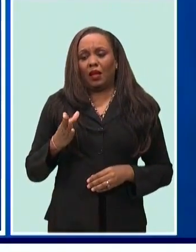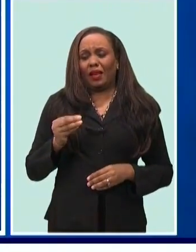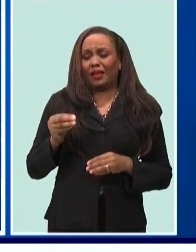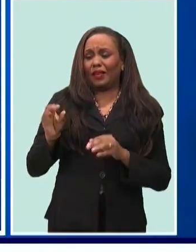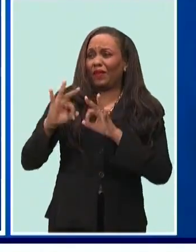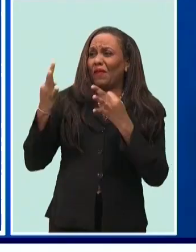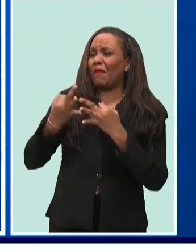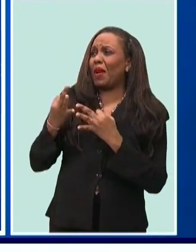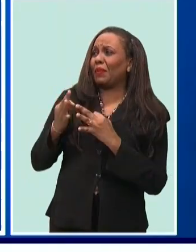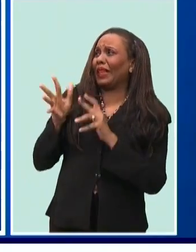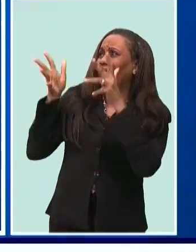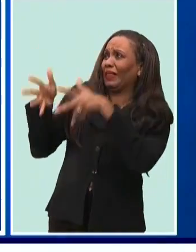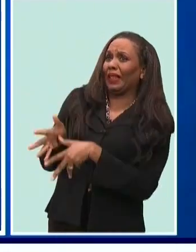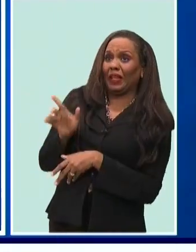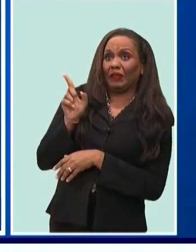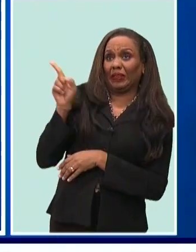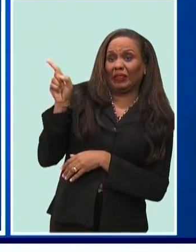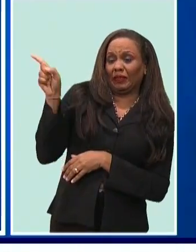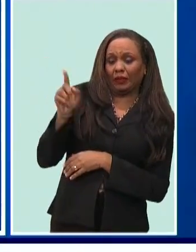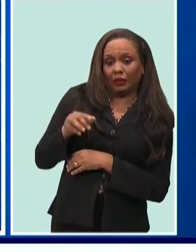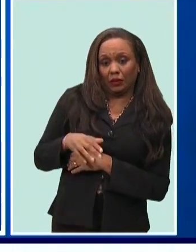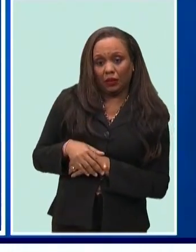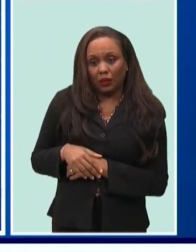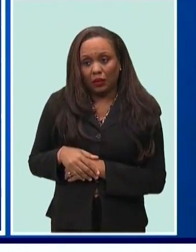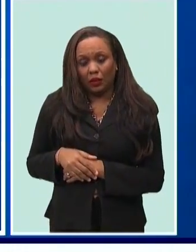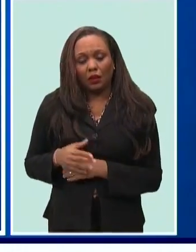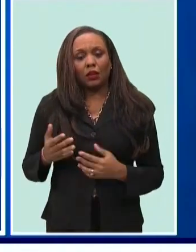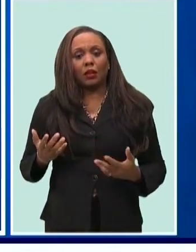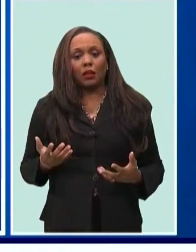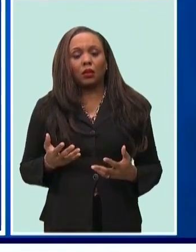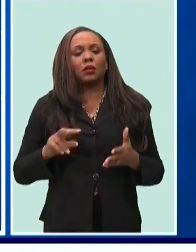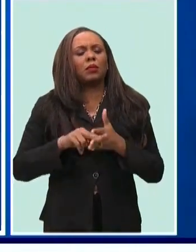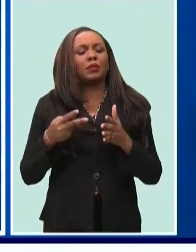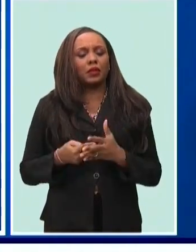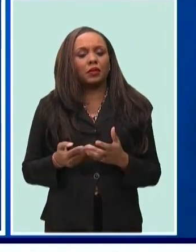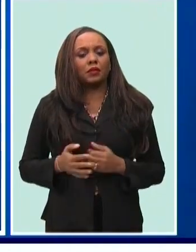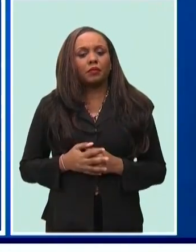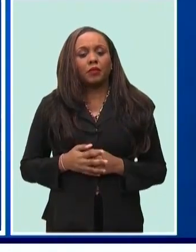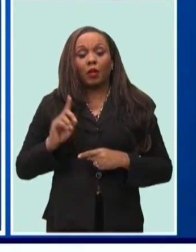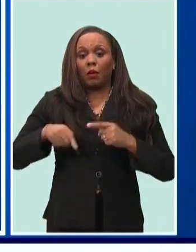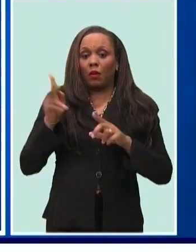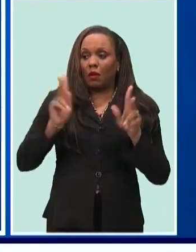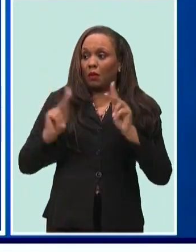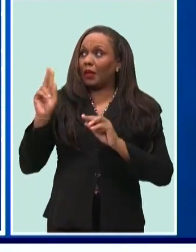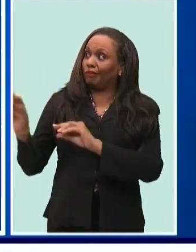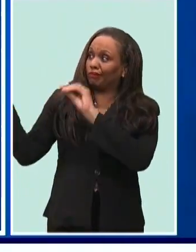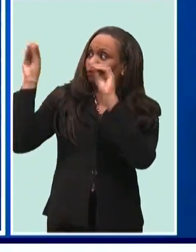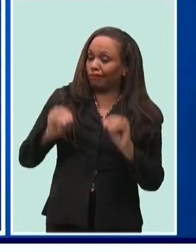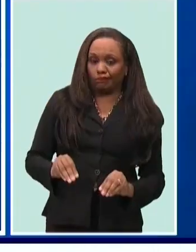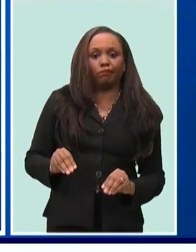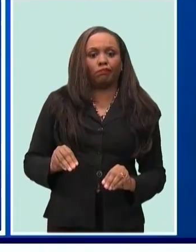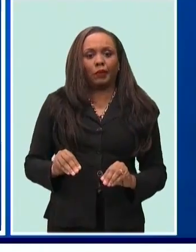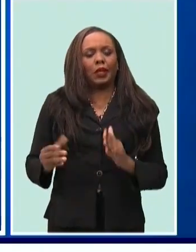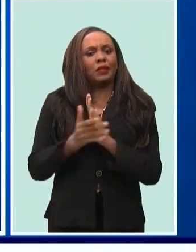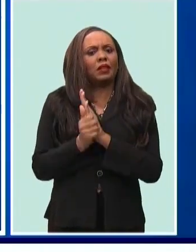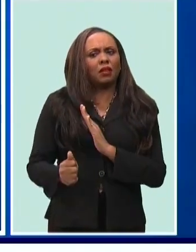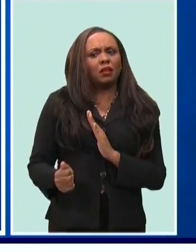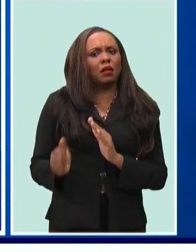her dependent parents. So the protocol says that where persons are moving as